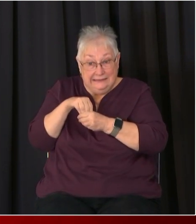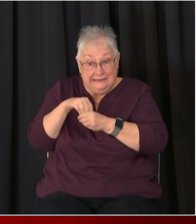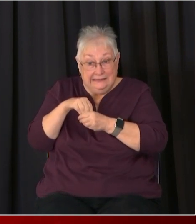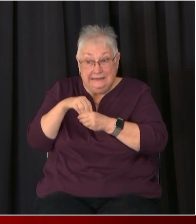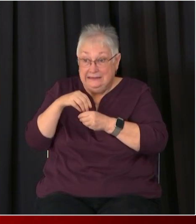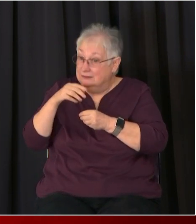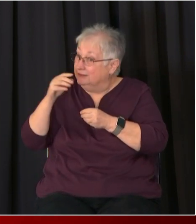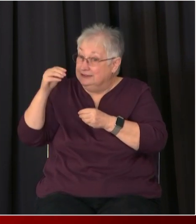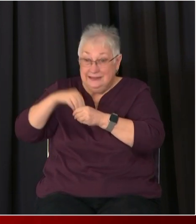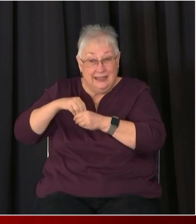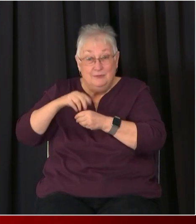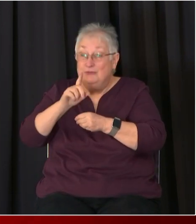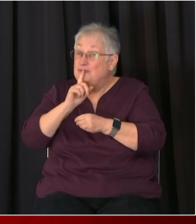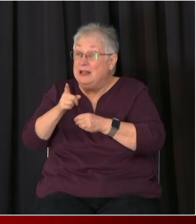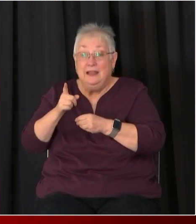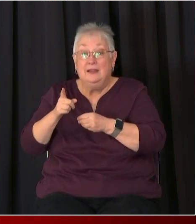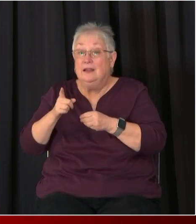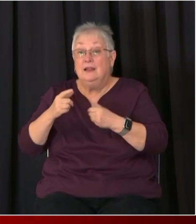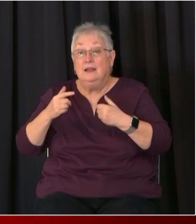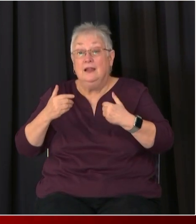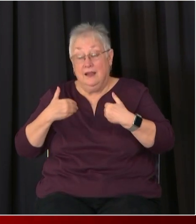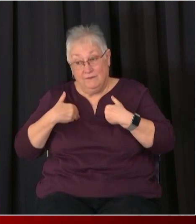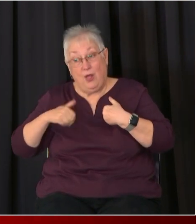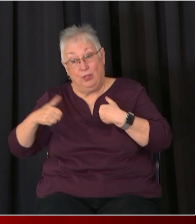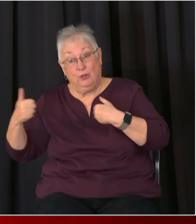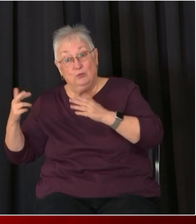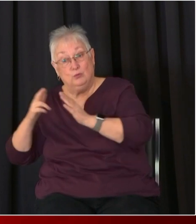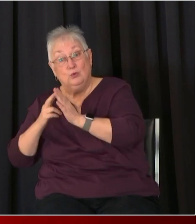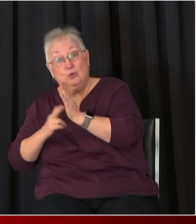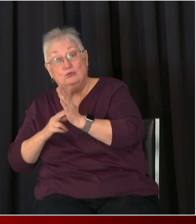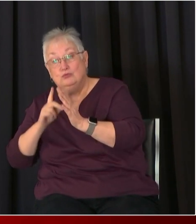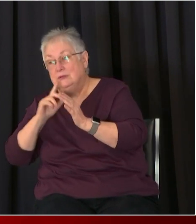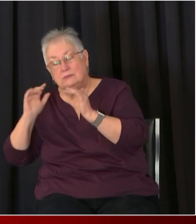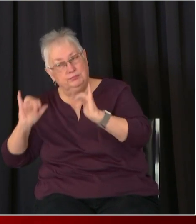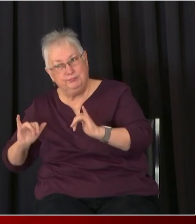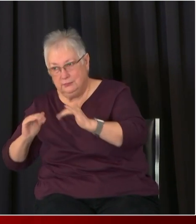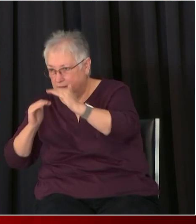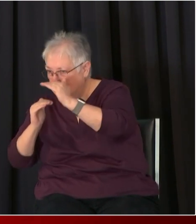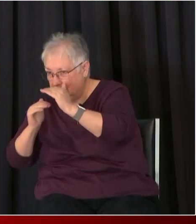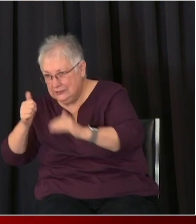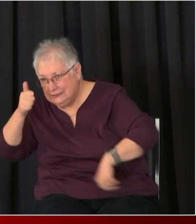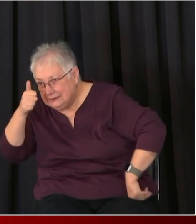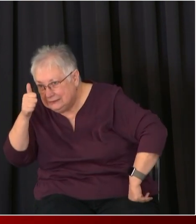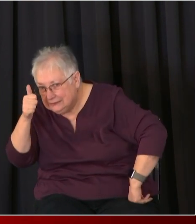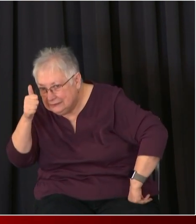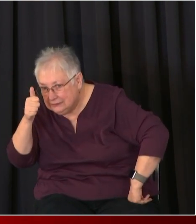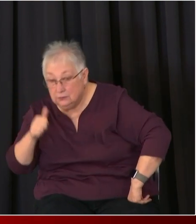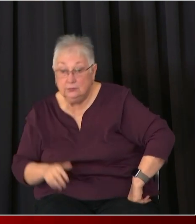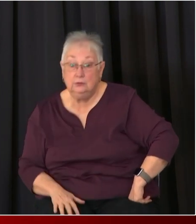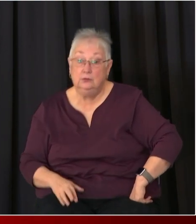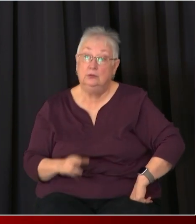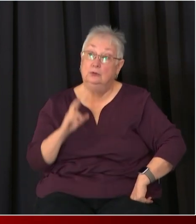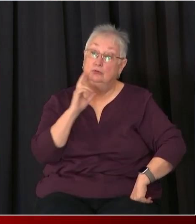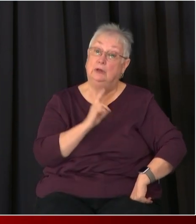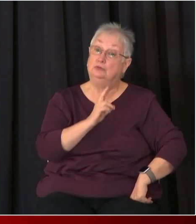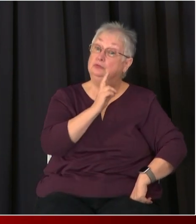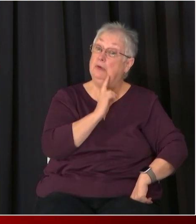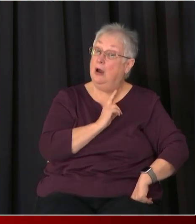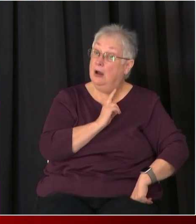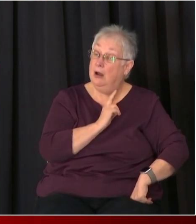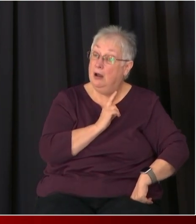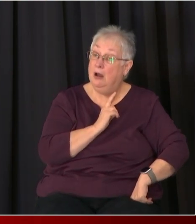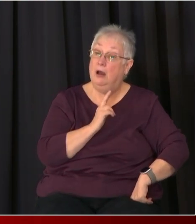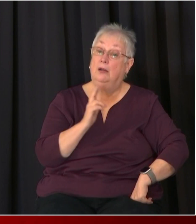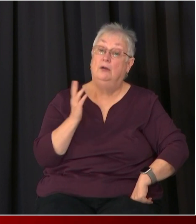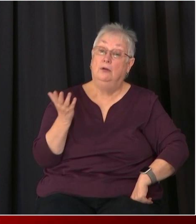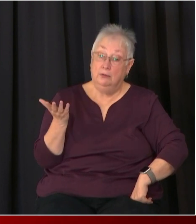rules. While restaurants, let me speak to restaurants. Restaurants may